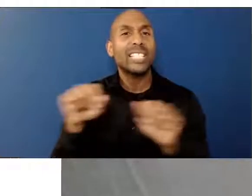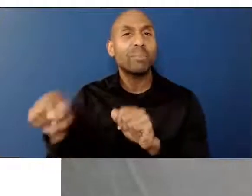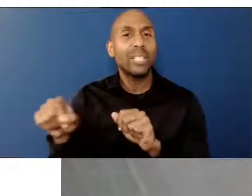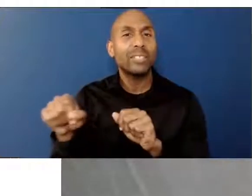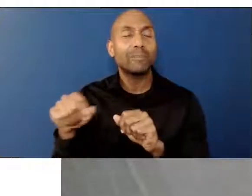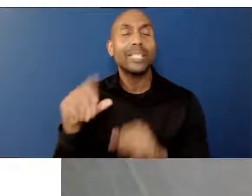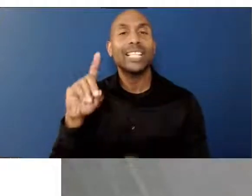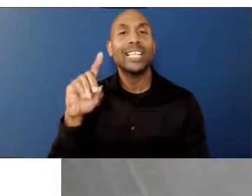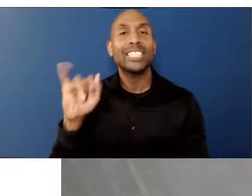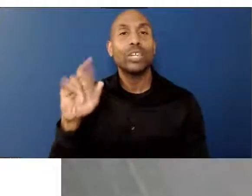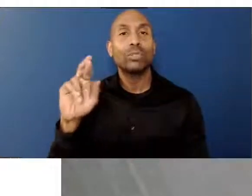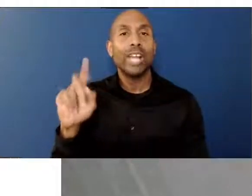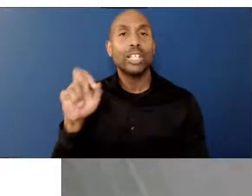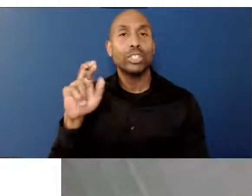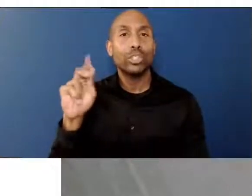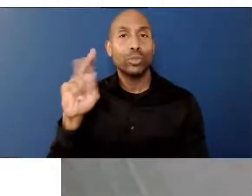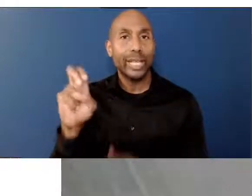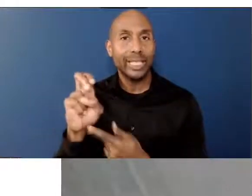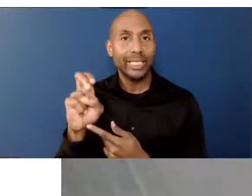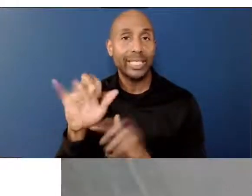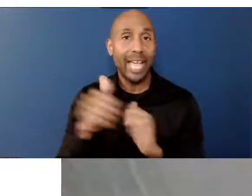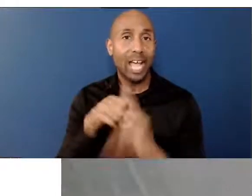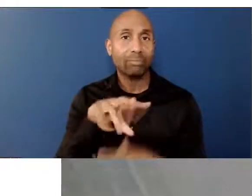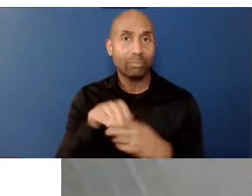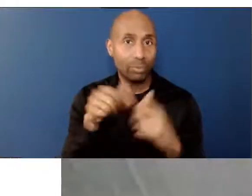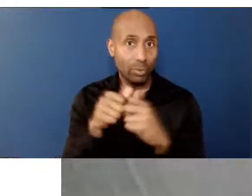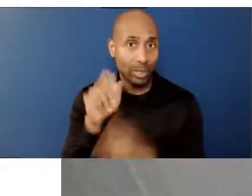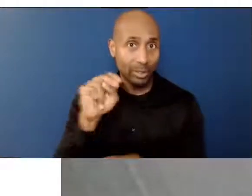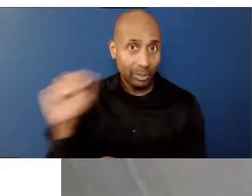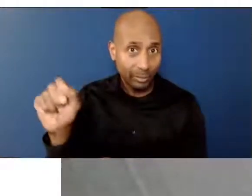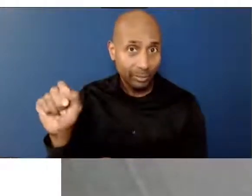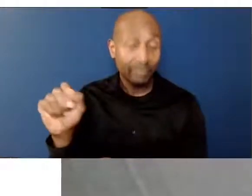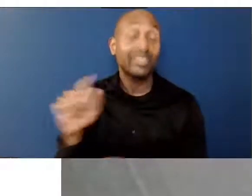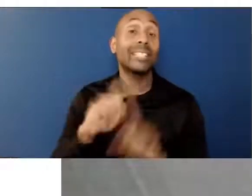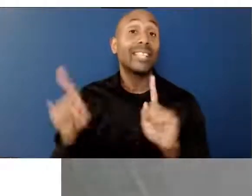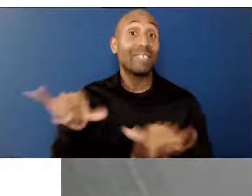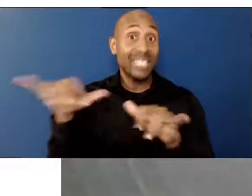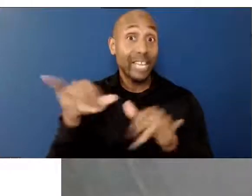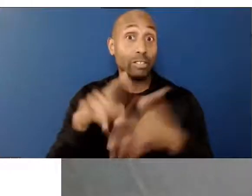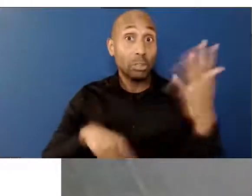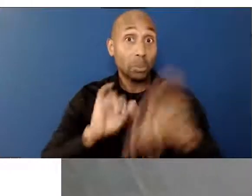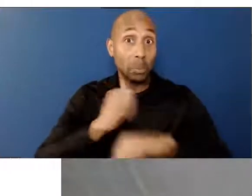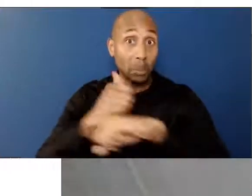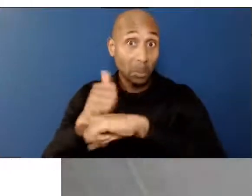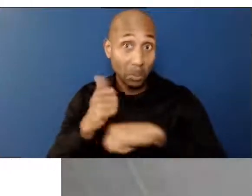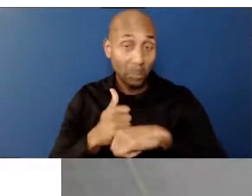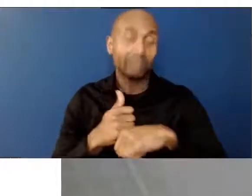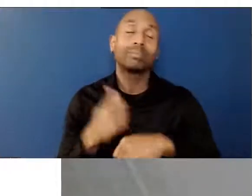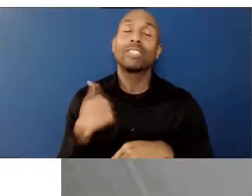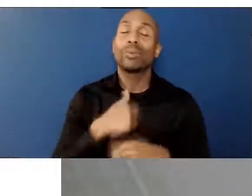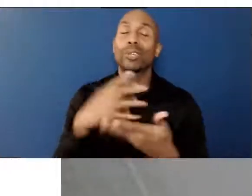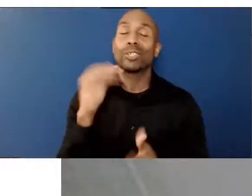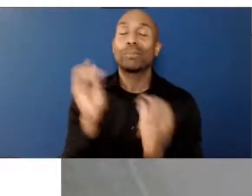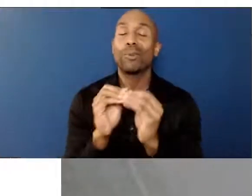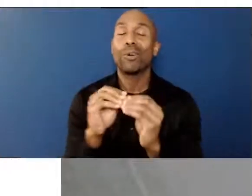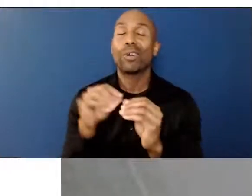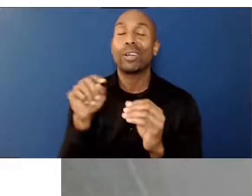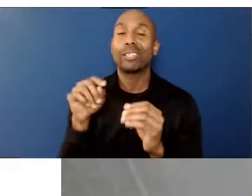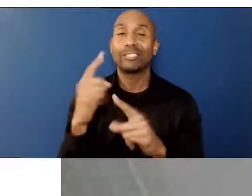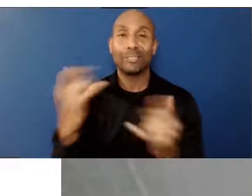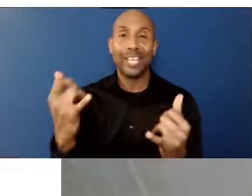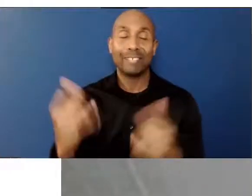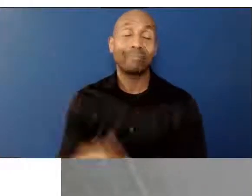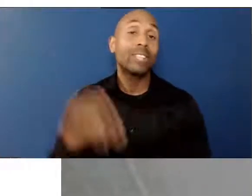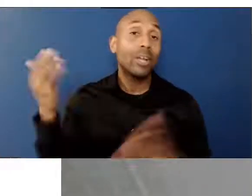Nova Scotia and the different standard developments that are being made. So I'd like to welcome everybody here. And first, I'd like